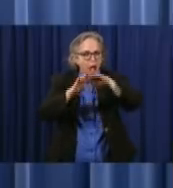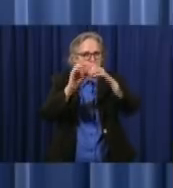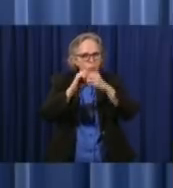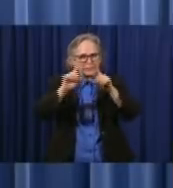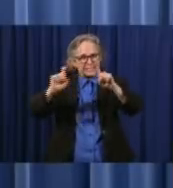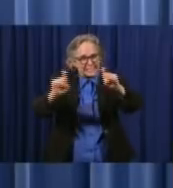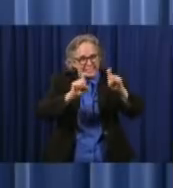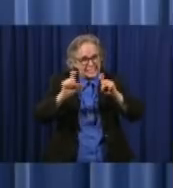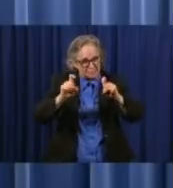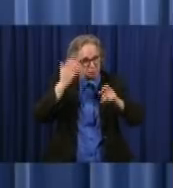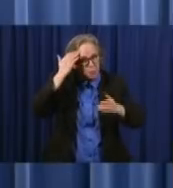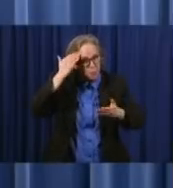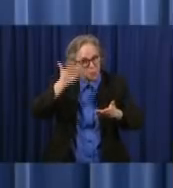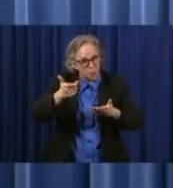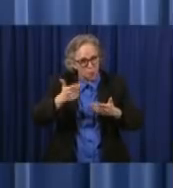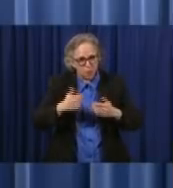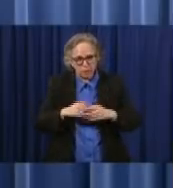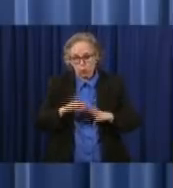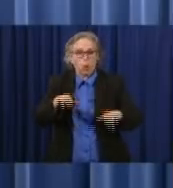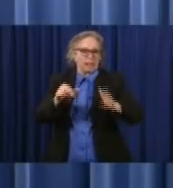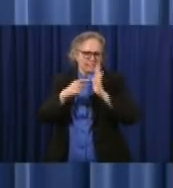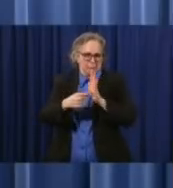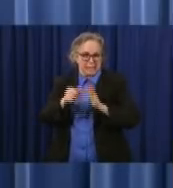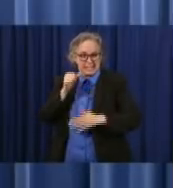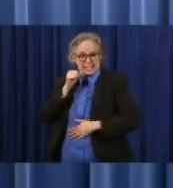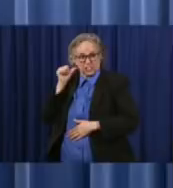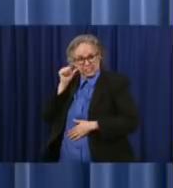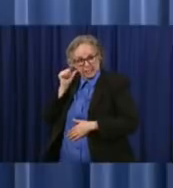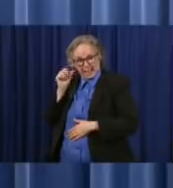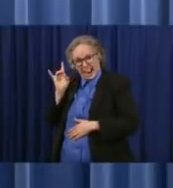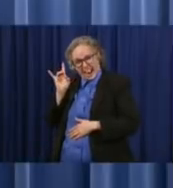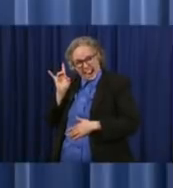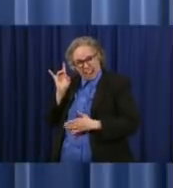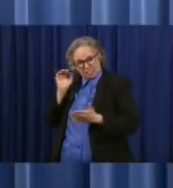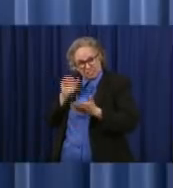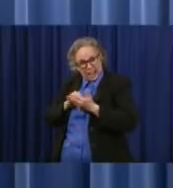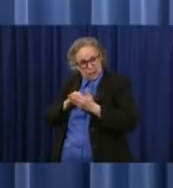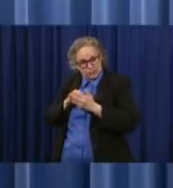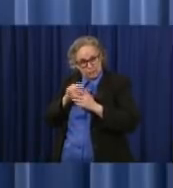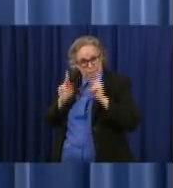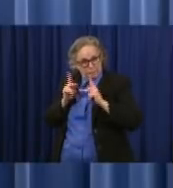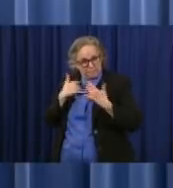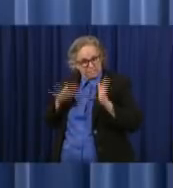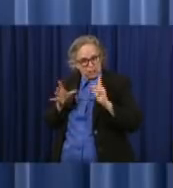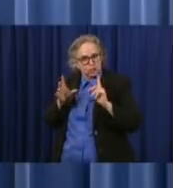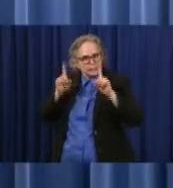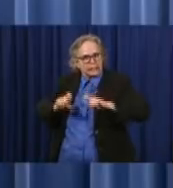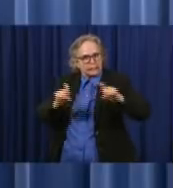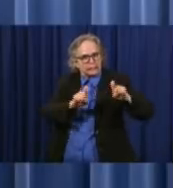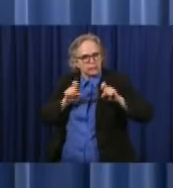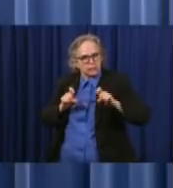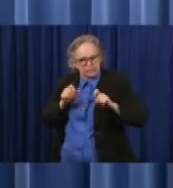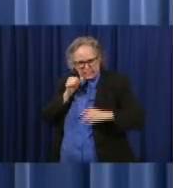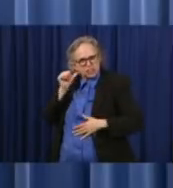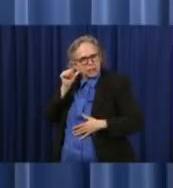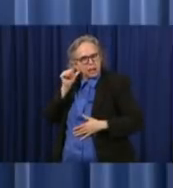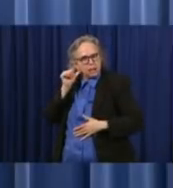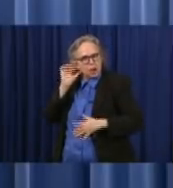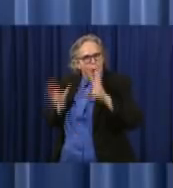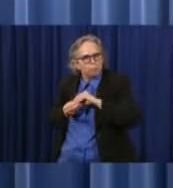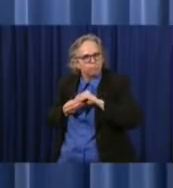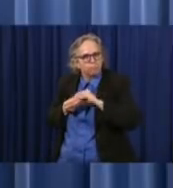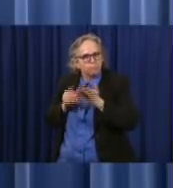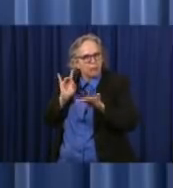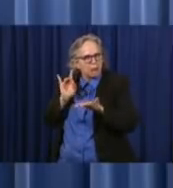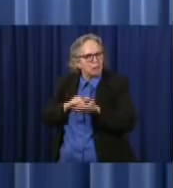Numbers I looked at yesterday, I think it was at 8,000 tests that actually took place. We're working really to do 2 things. One